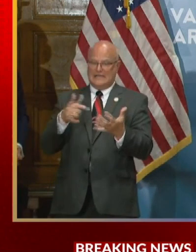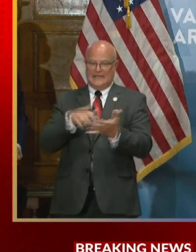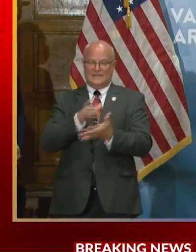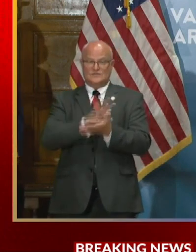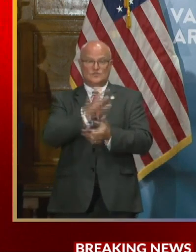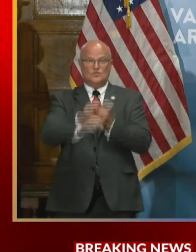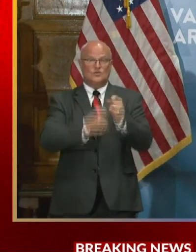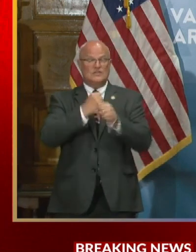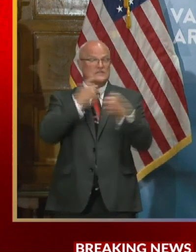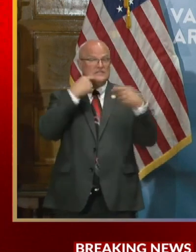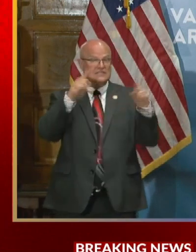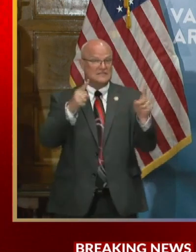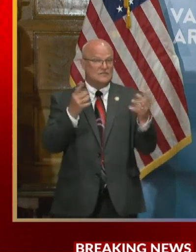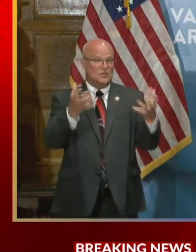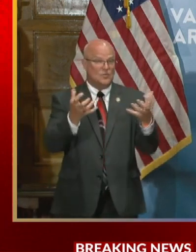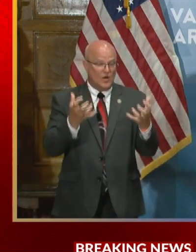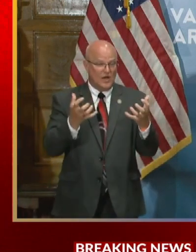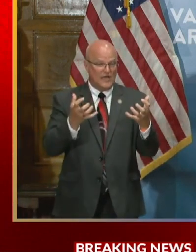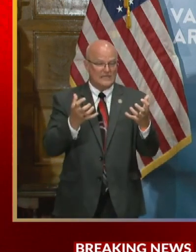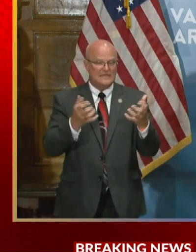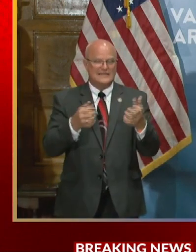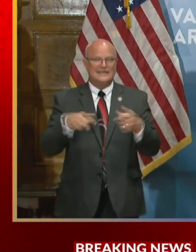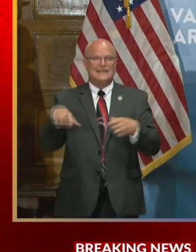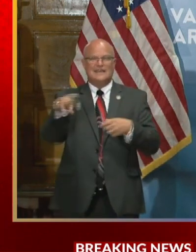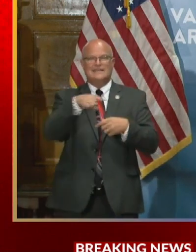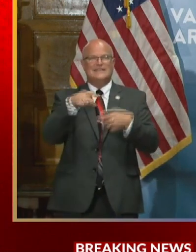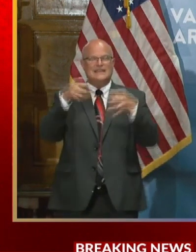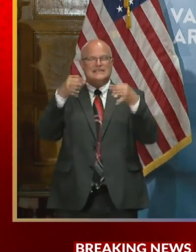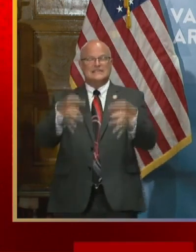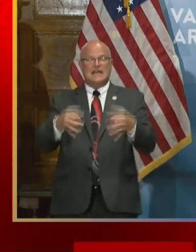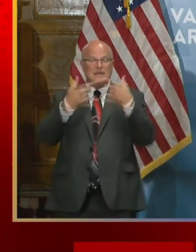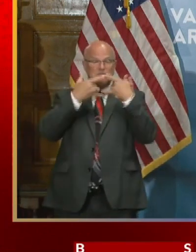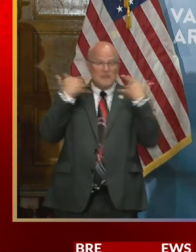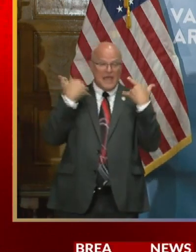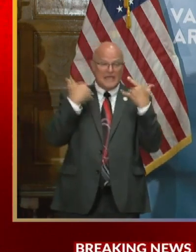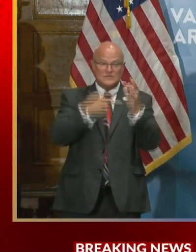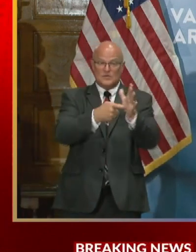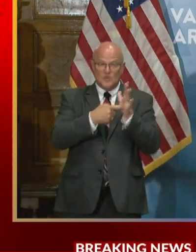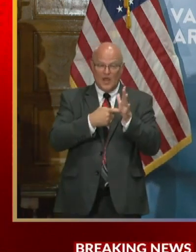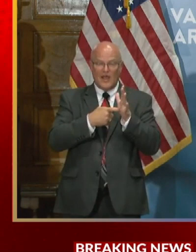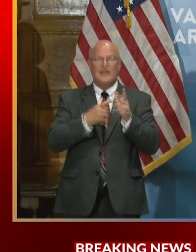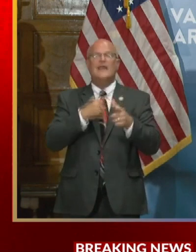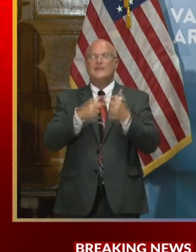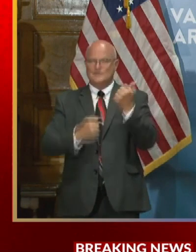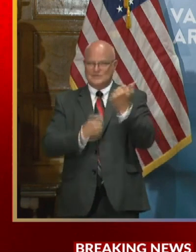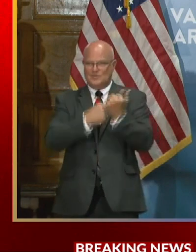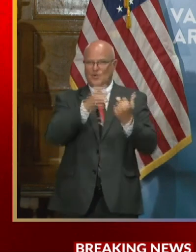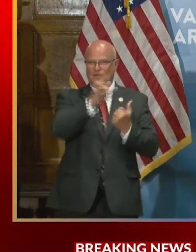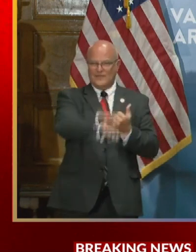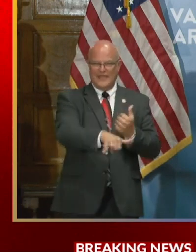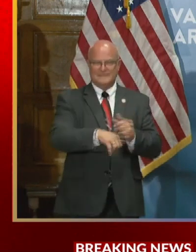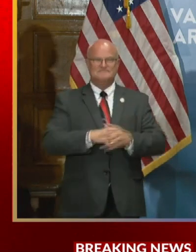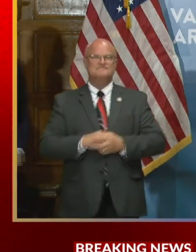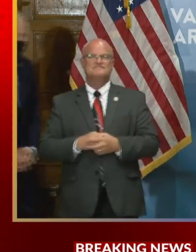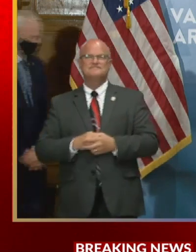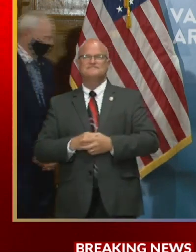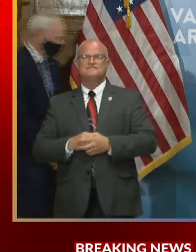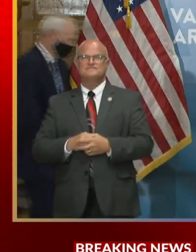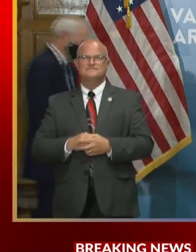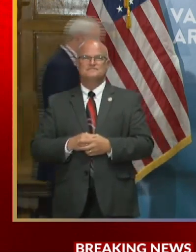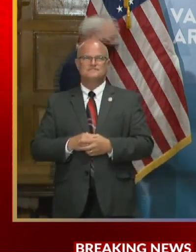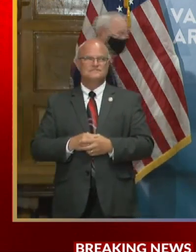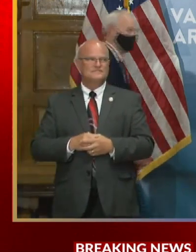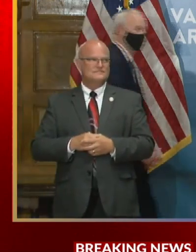year. If they choose masking as one of the multiple strategies to that, then we're going to support them in that effort.